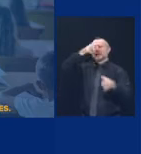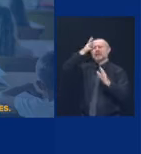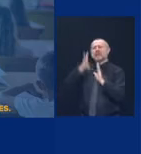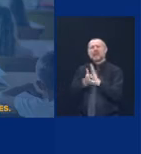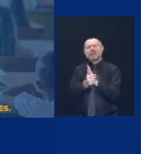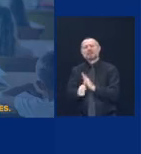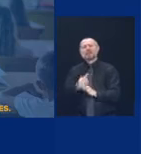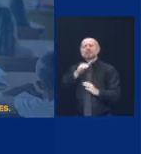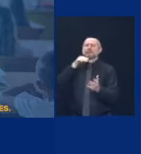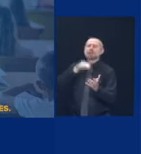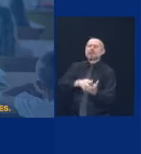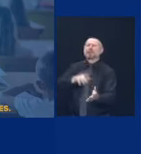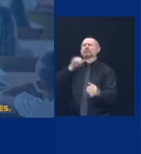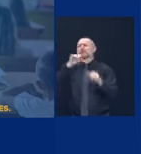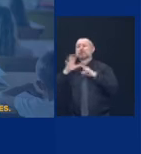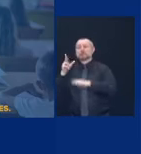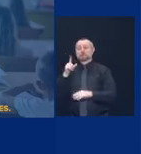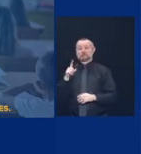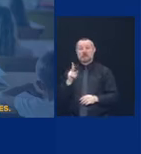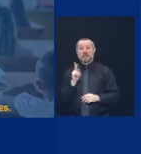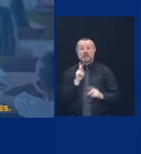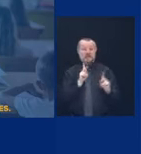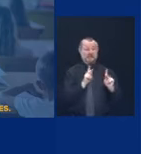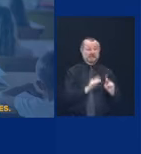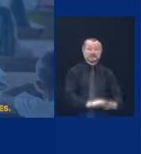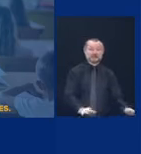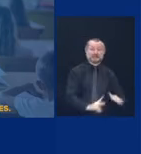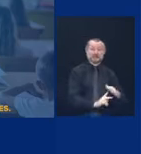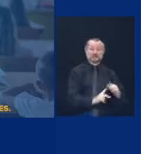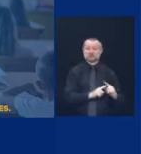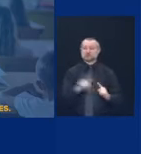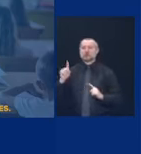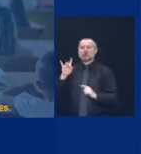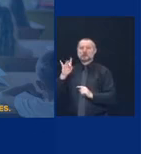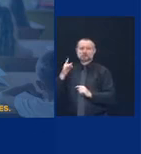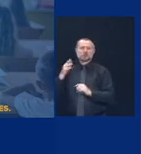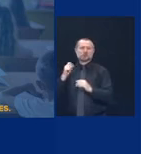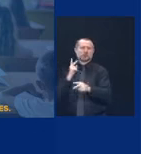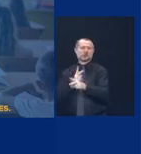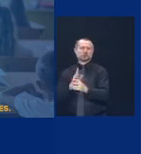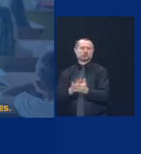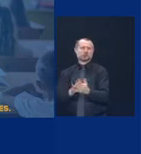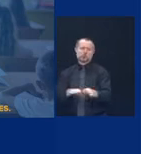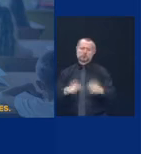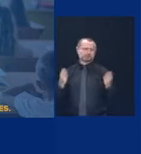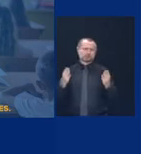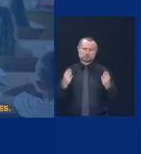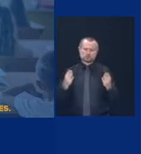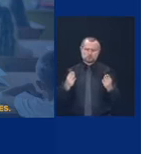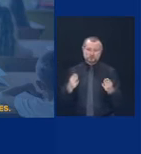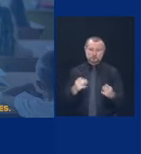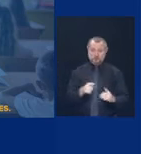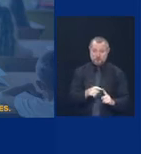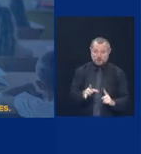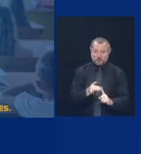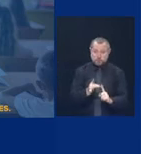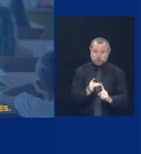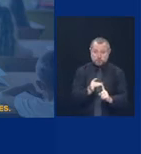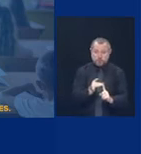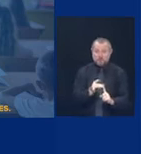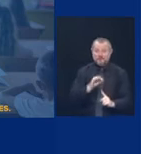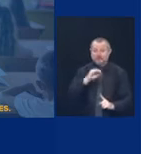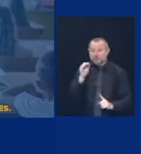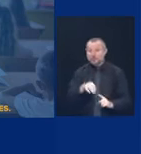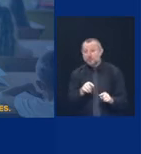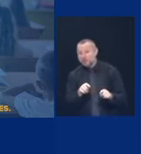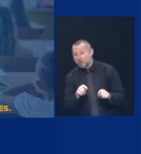keep K-8 open. The positivity rate in the schools is lower